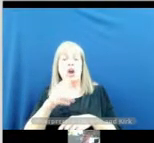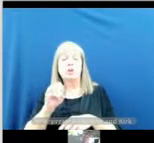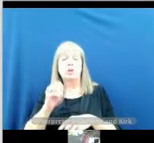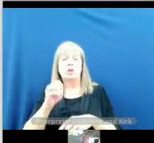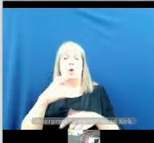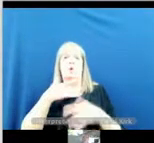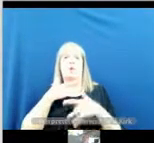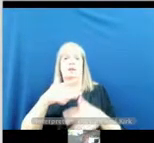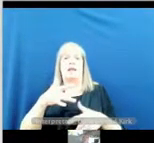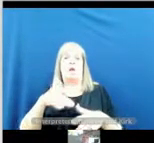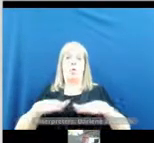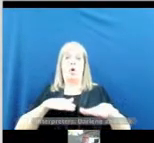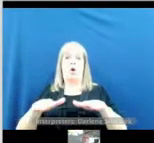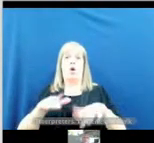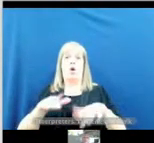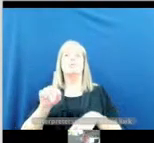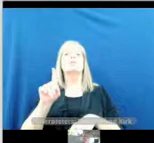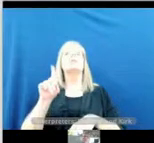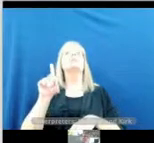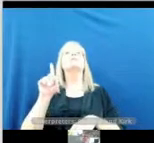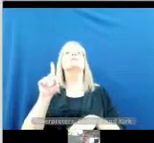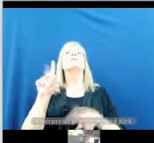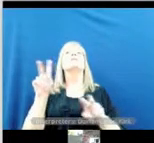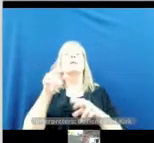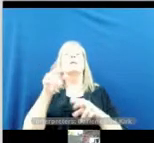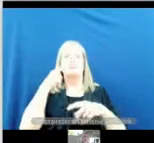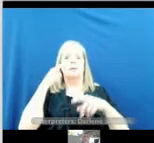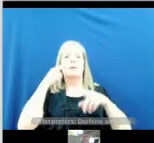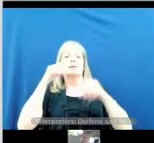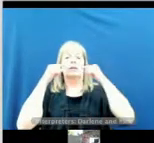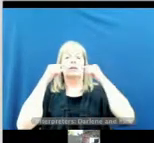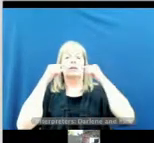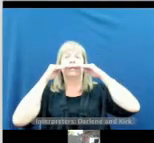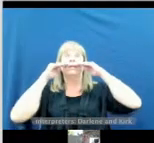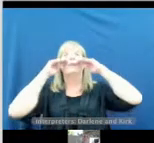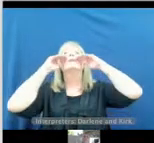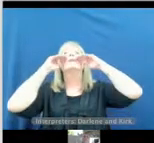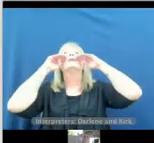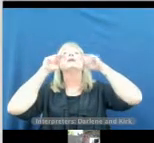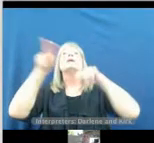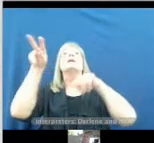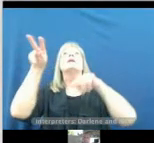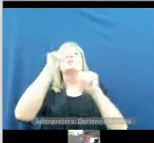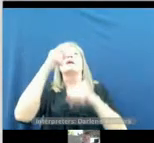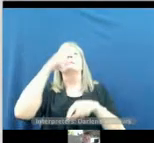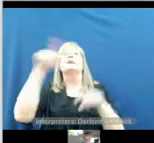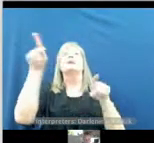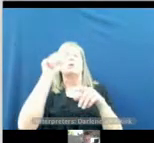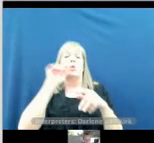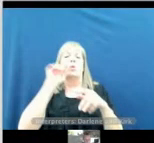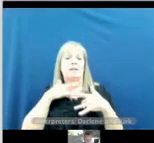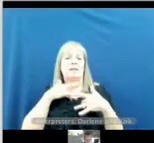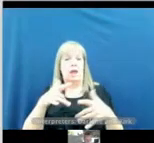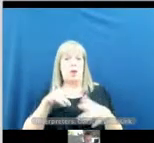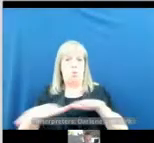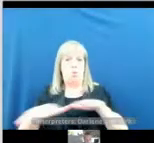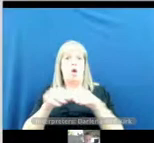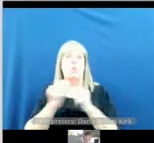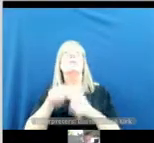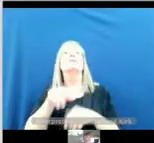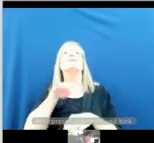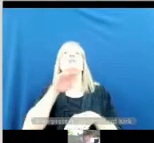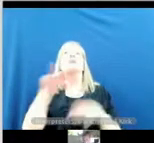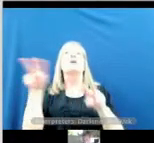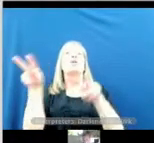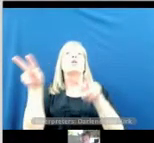up because they have to get their visual fields up higher. So they have to bring their head up to be able to access that vision.